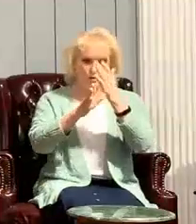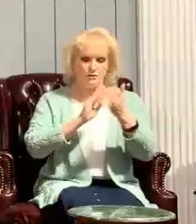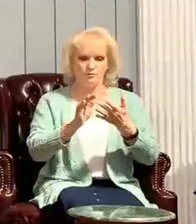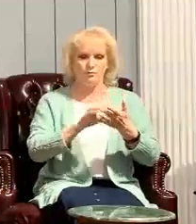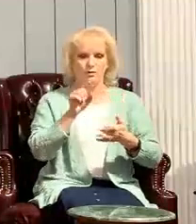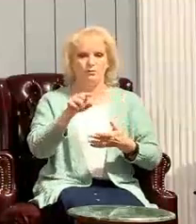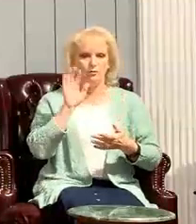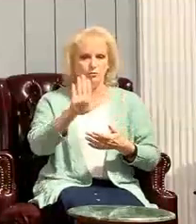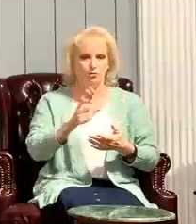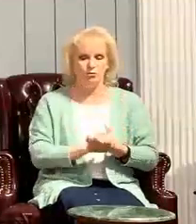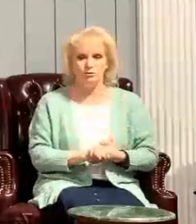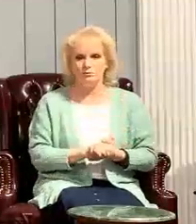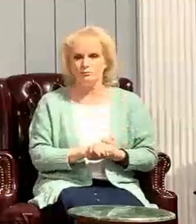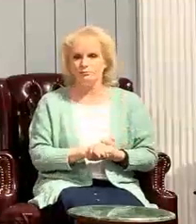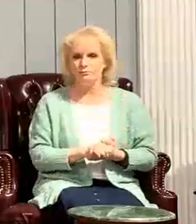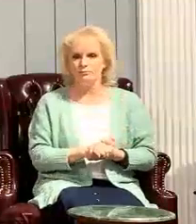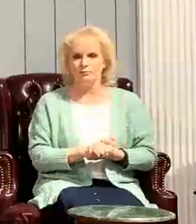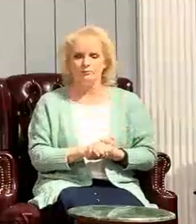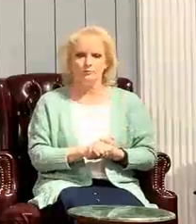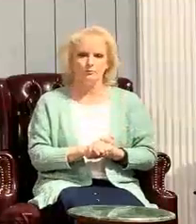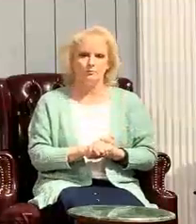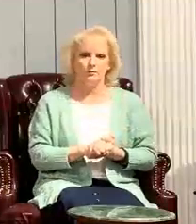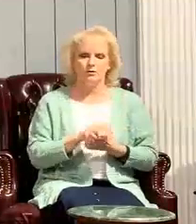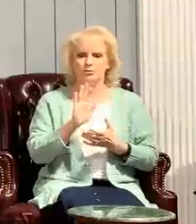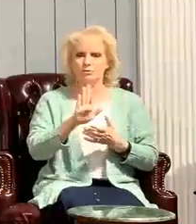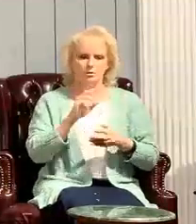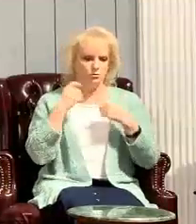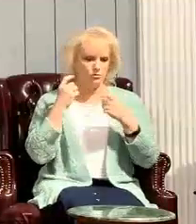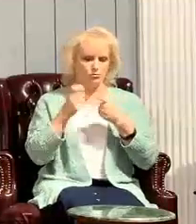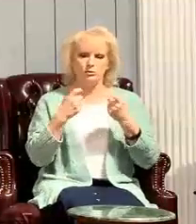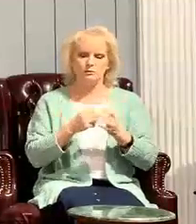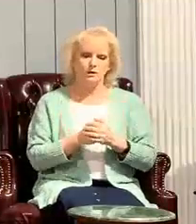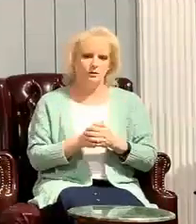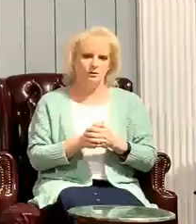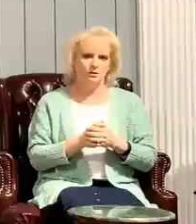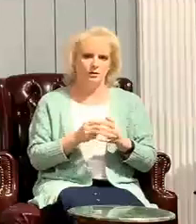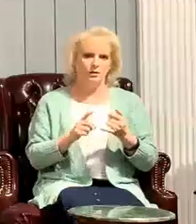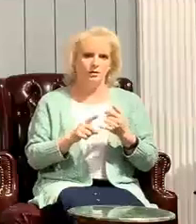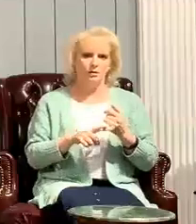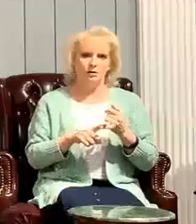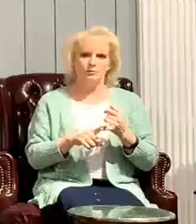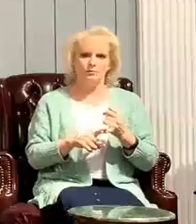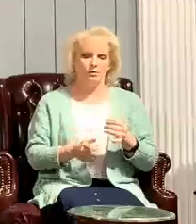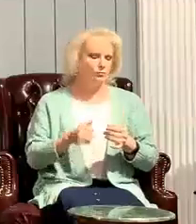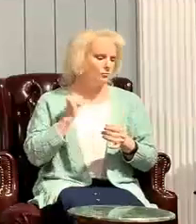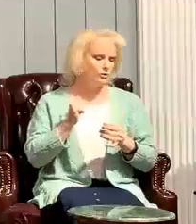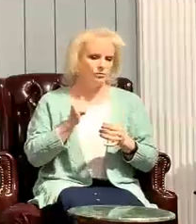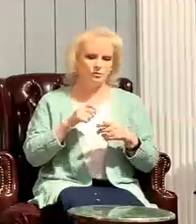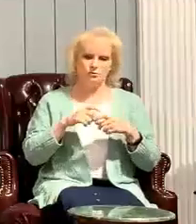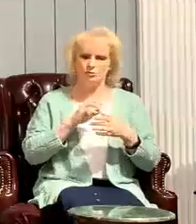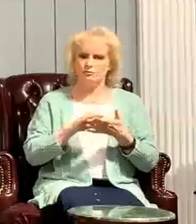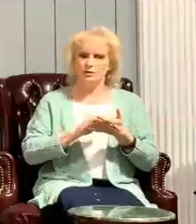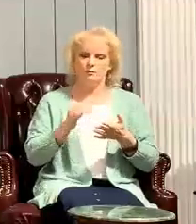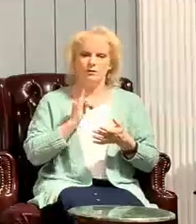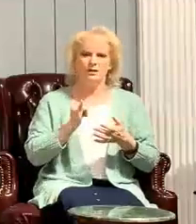yours. I should reiterate, neither will your Father forgive your trespasses. Finally, to refuse to forgive, it is vicious